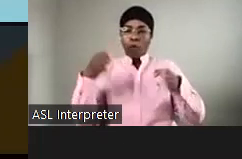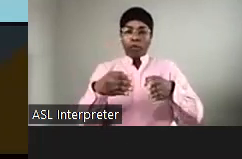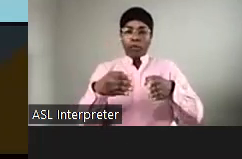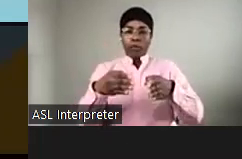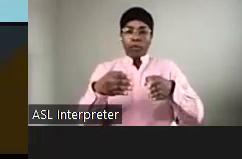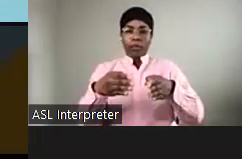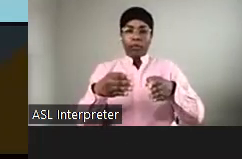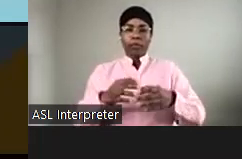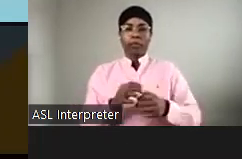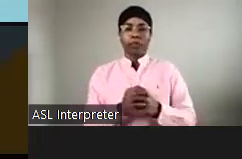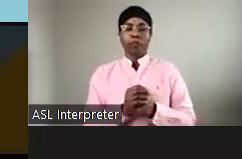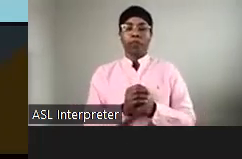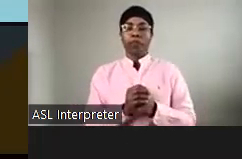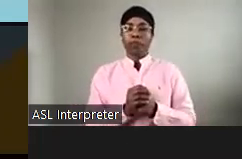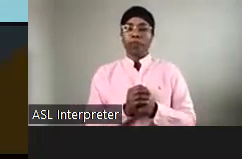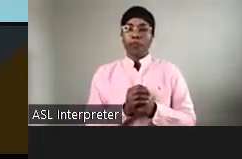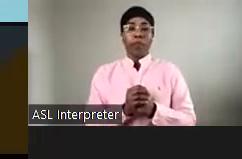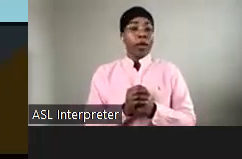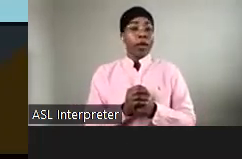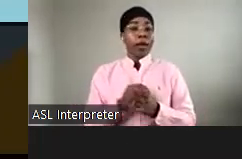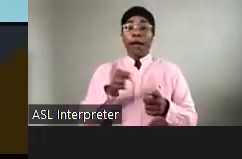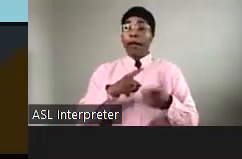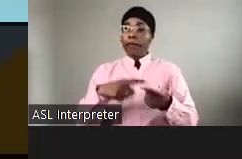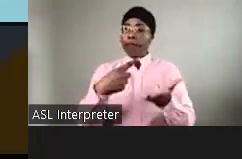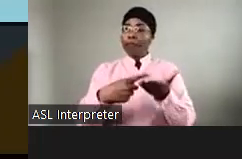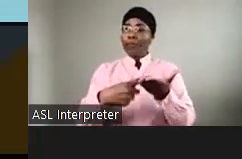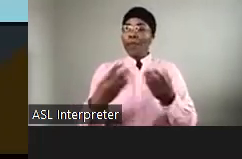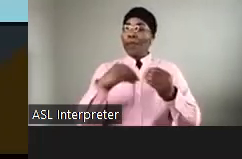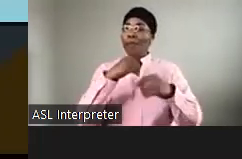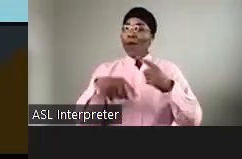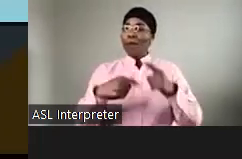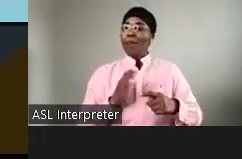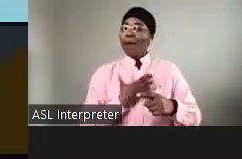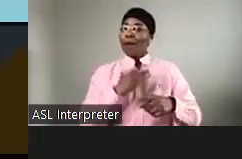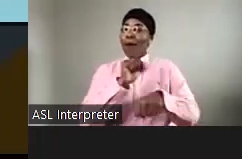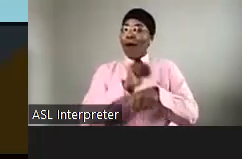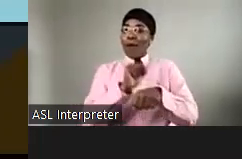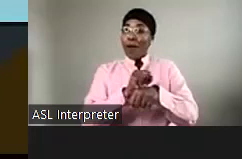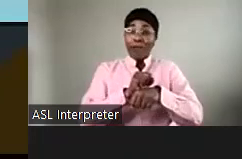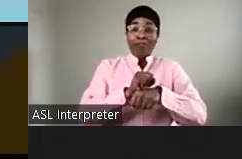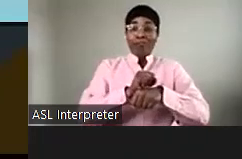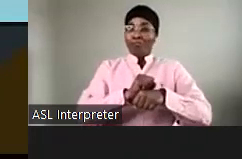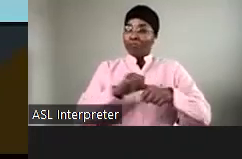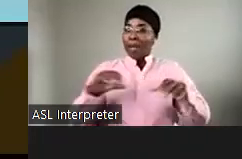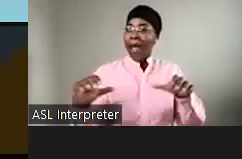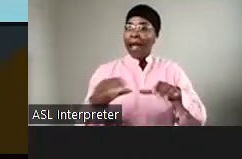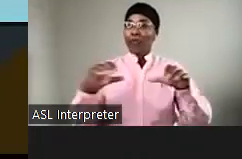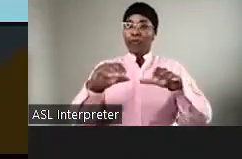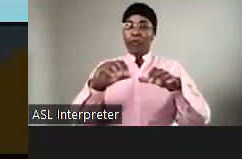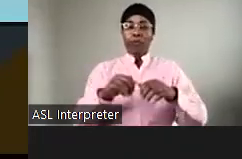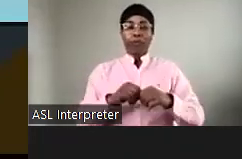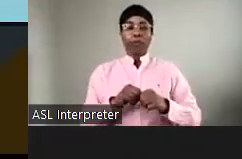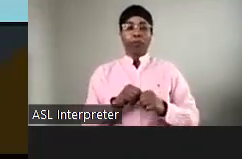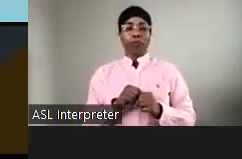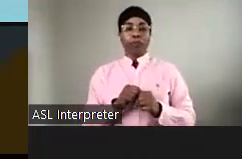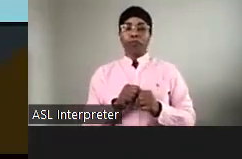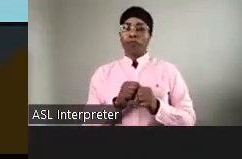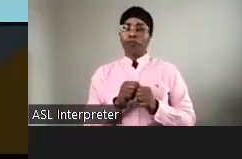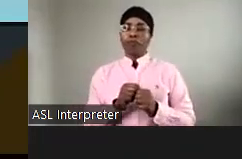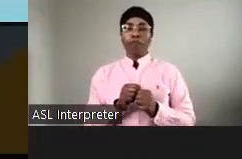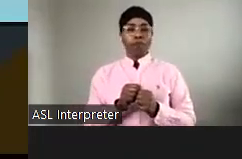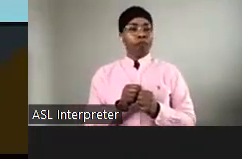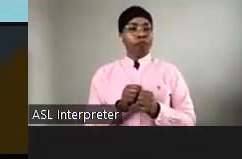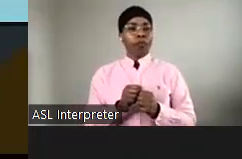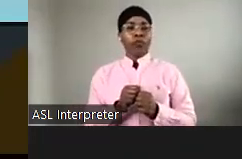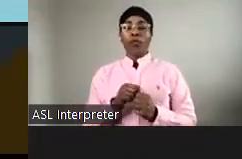And then I'll talk a little bit about our work in action. And so without too much description, the